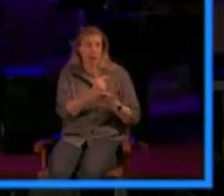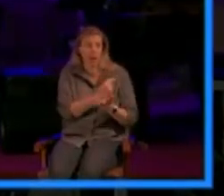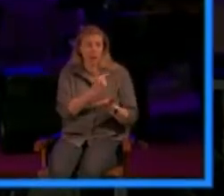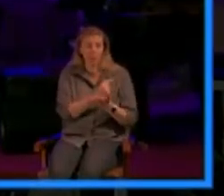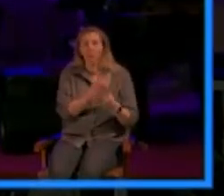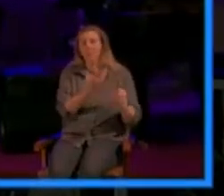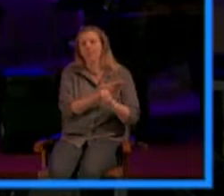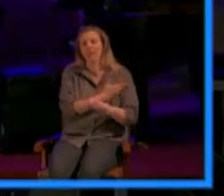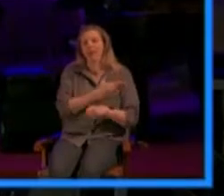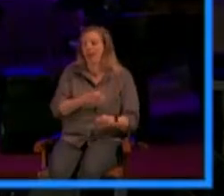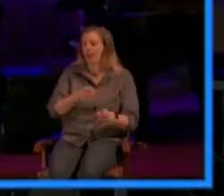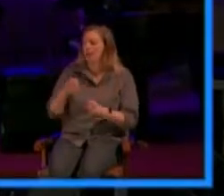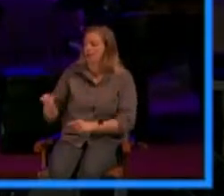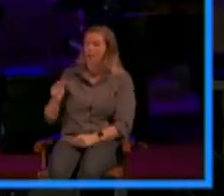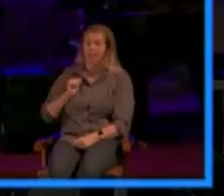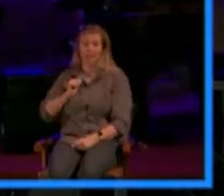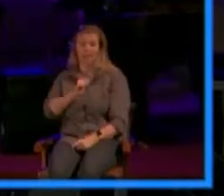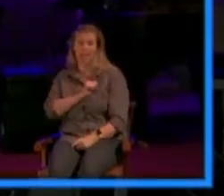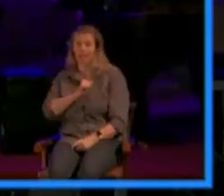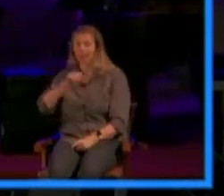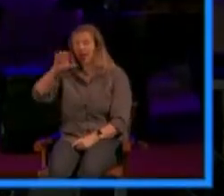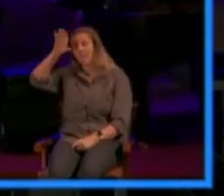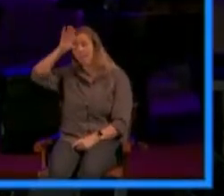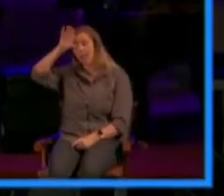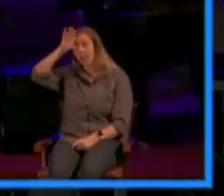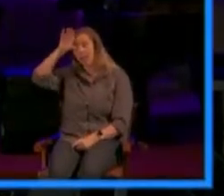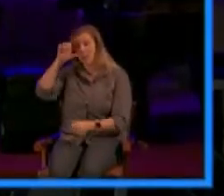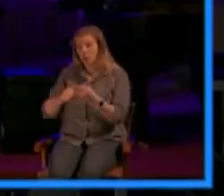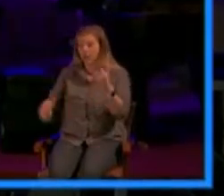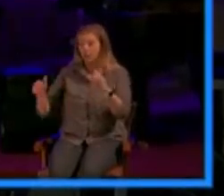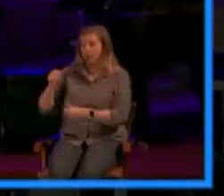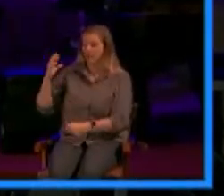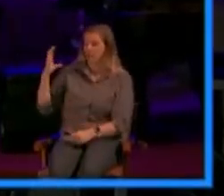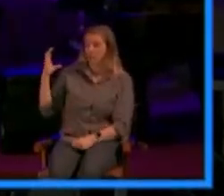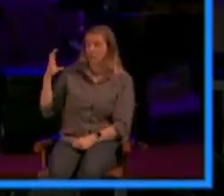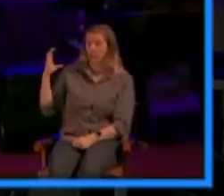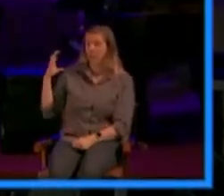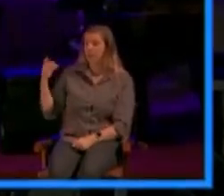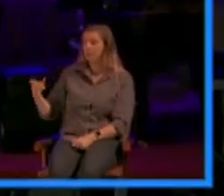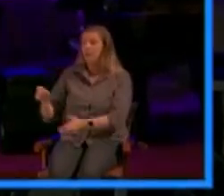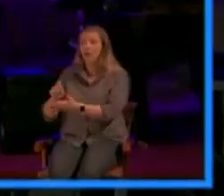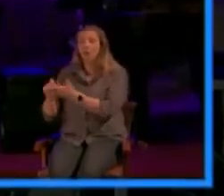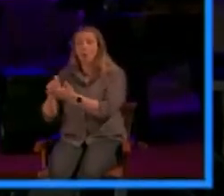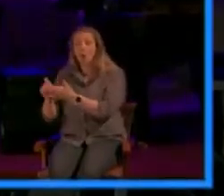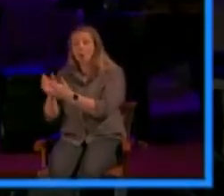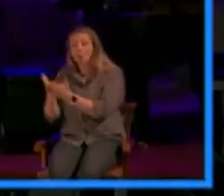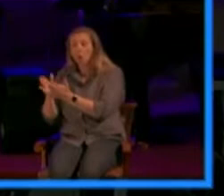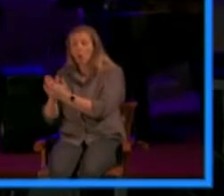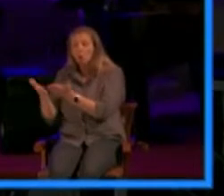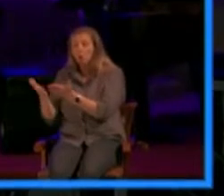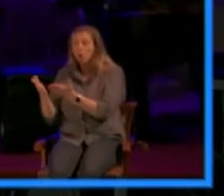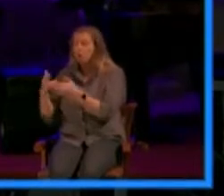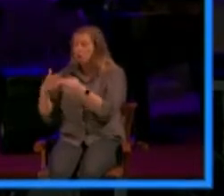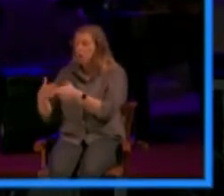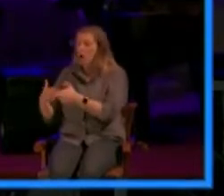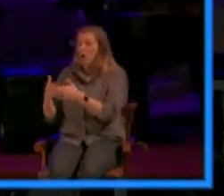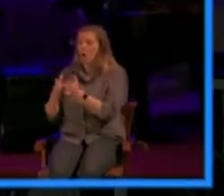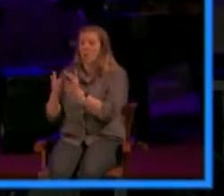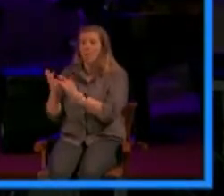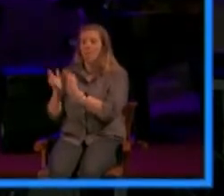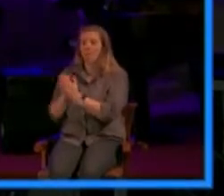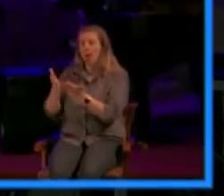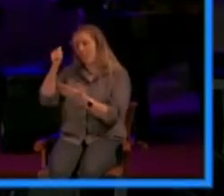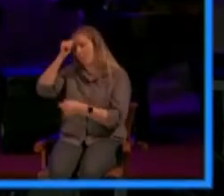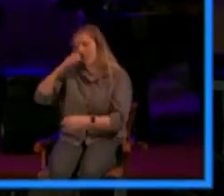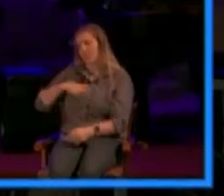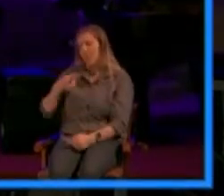was fired because he led Bible studies and because he actually published a book on biblical manhood, but that was not sufficient, and so he was let go. And